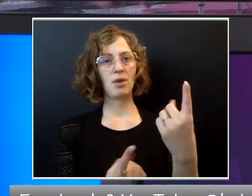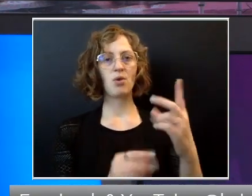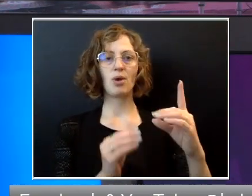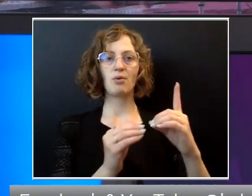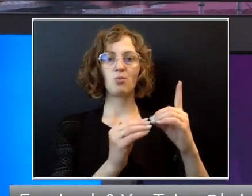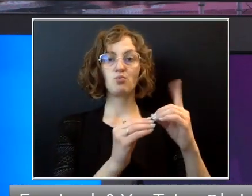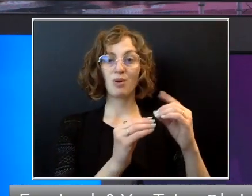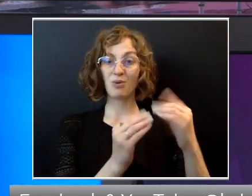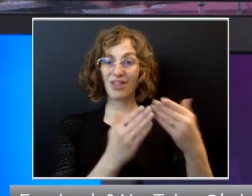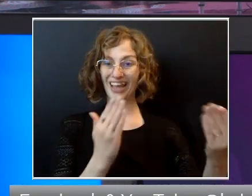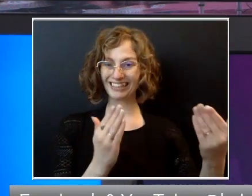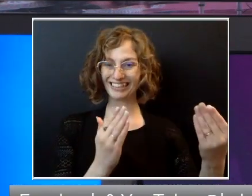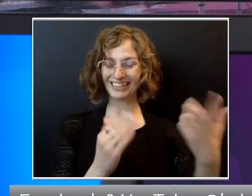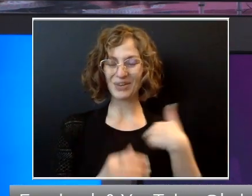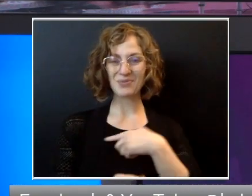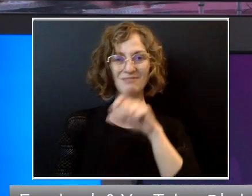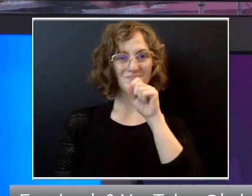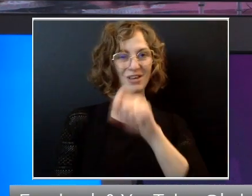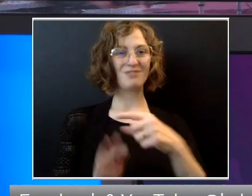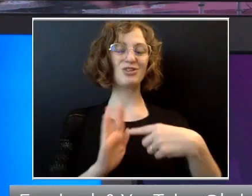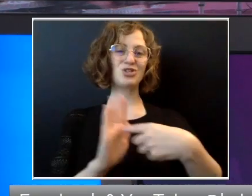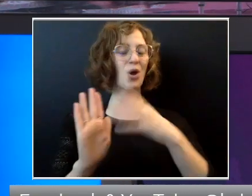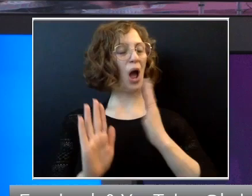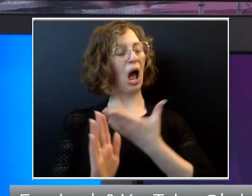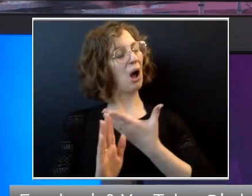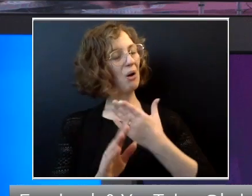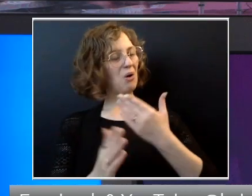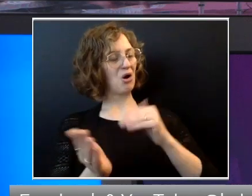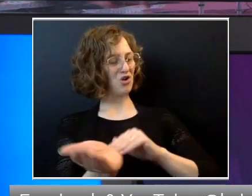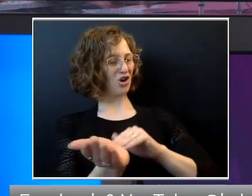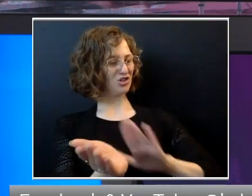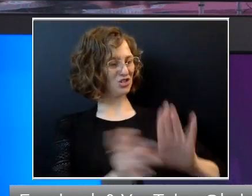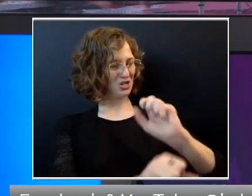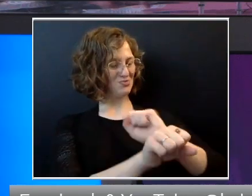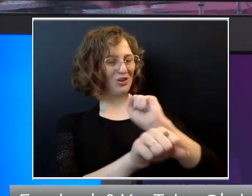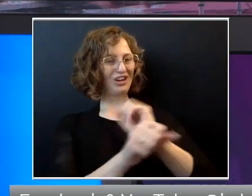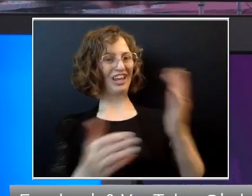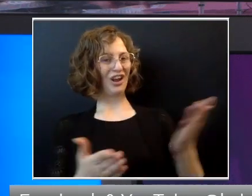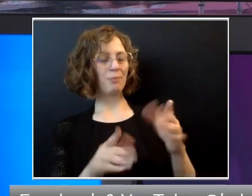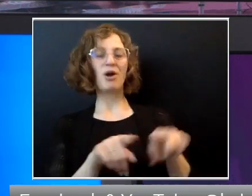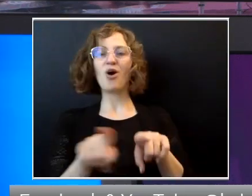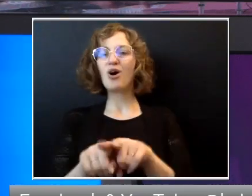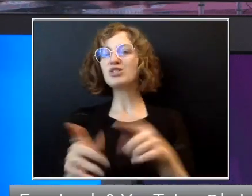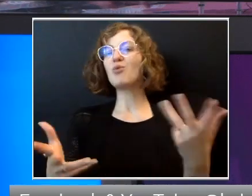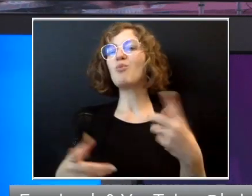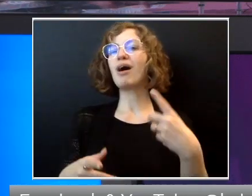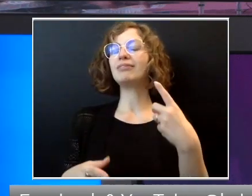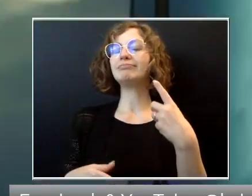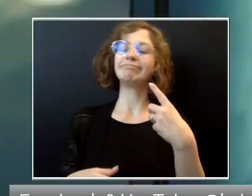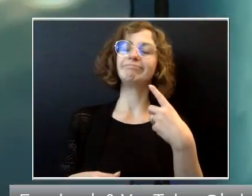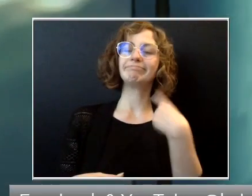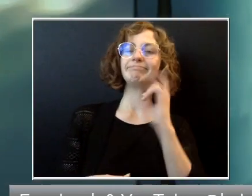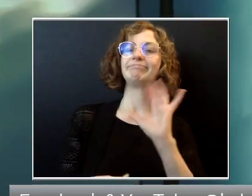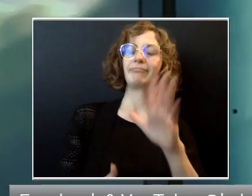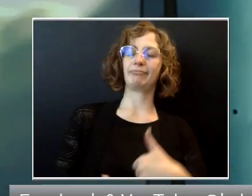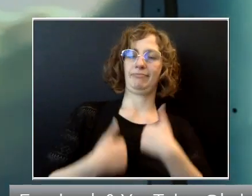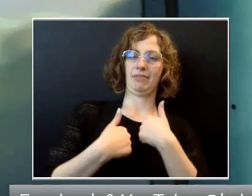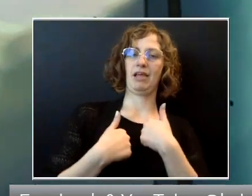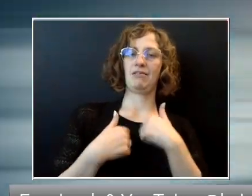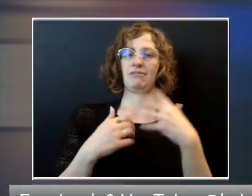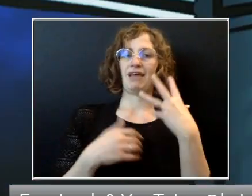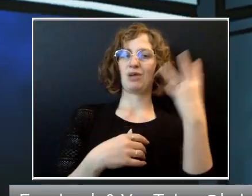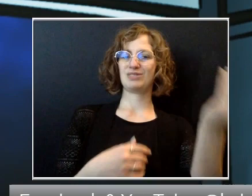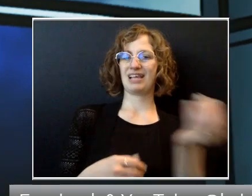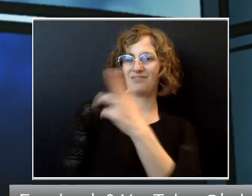the incredible work of our doctors here at the health system, but we also like to show what life looks like for them outside of the hospital walls. Now for